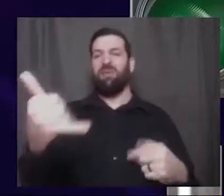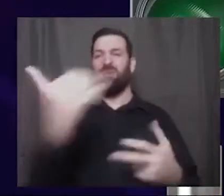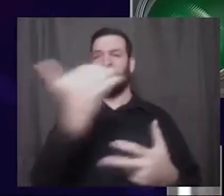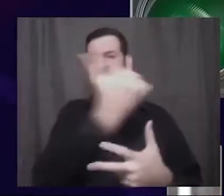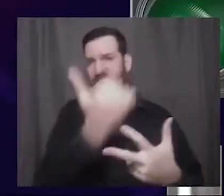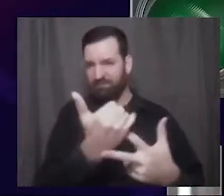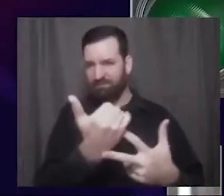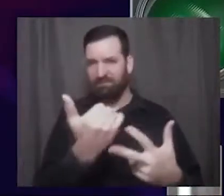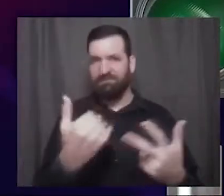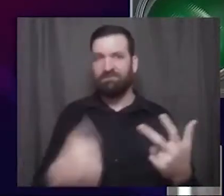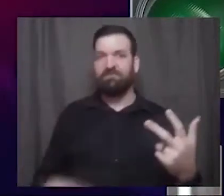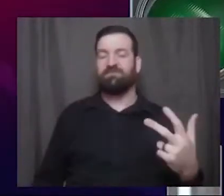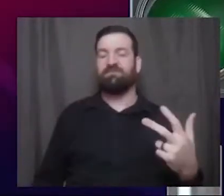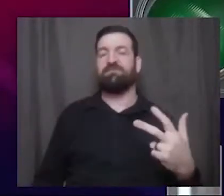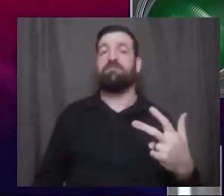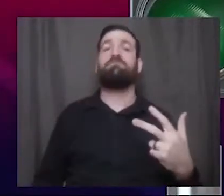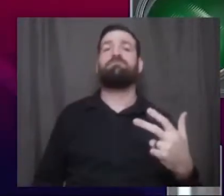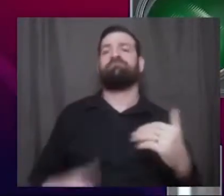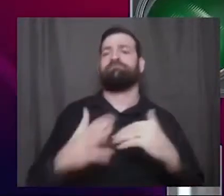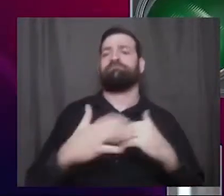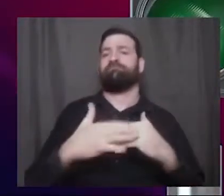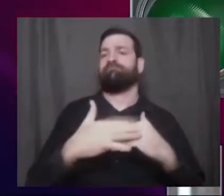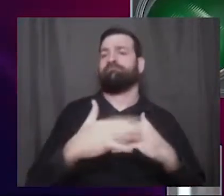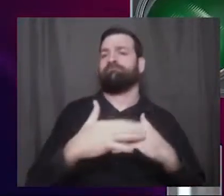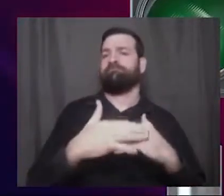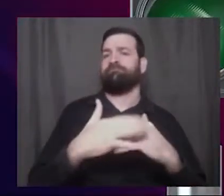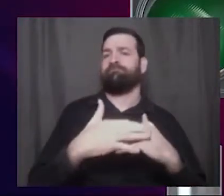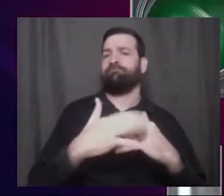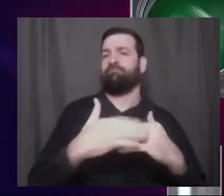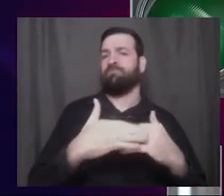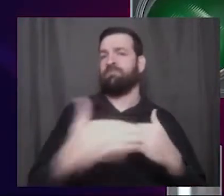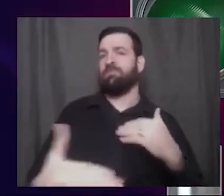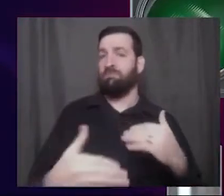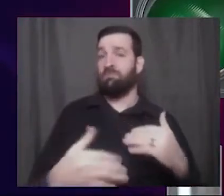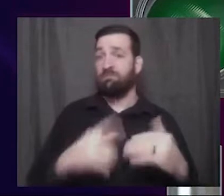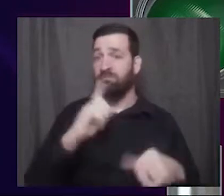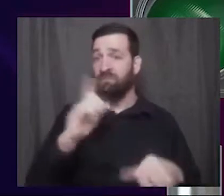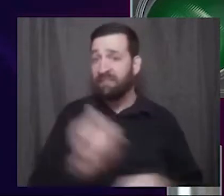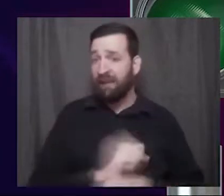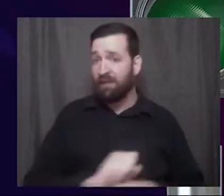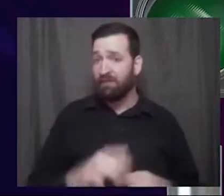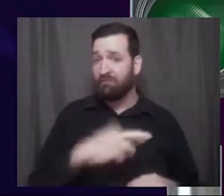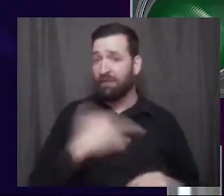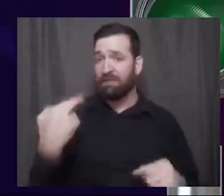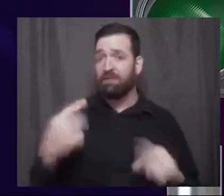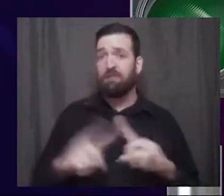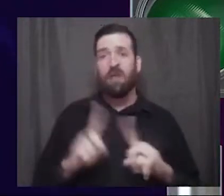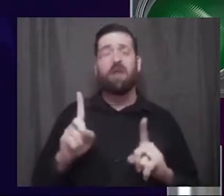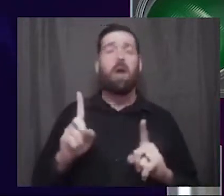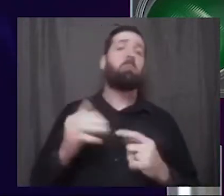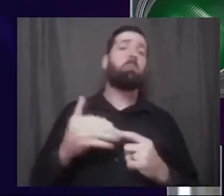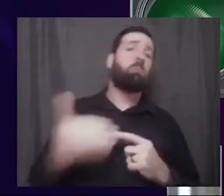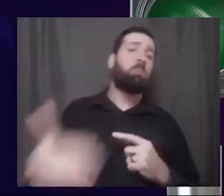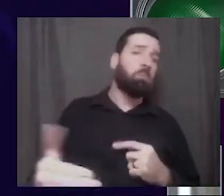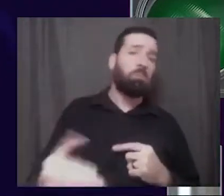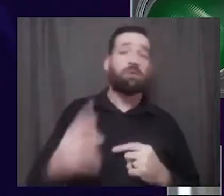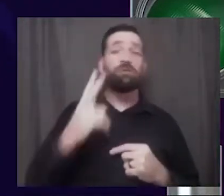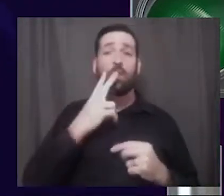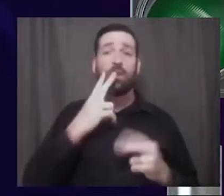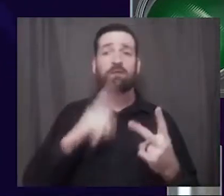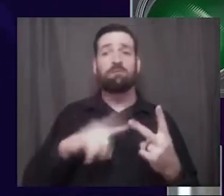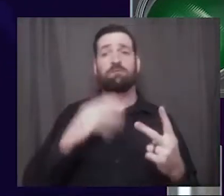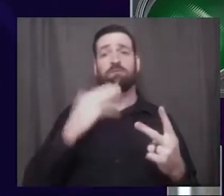stoplight. This is the proceed with caution, where you have a definite risk, but you should proceed. Diabetes, smoking, those